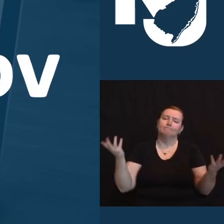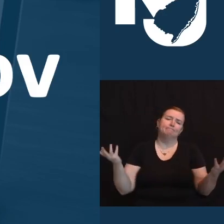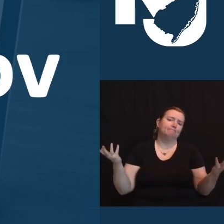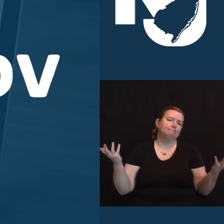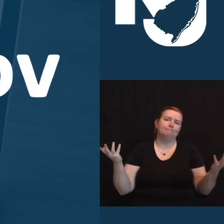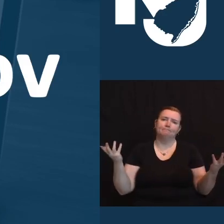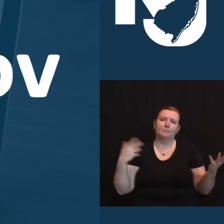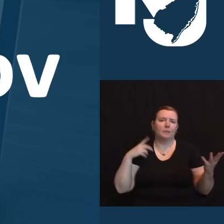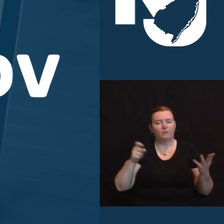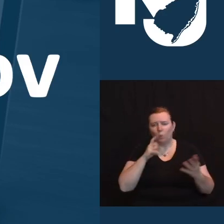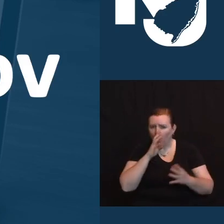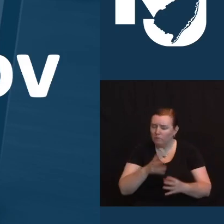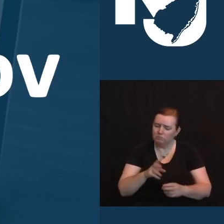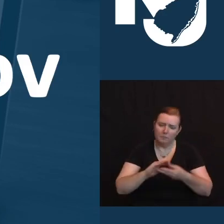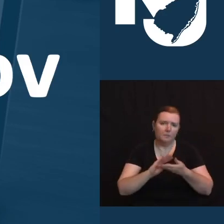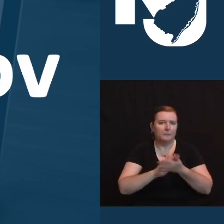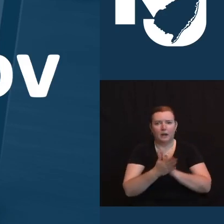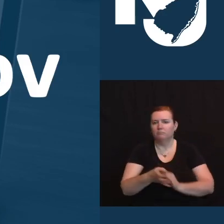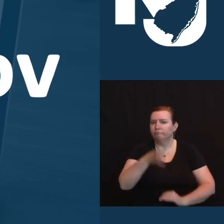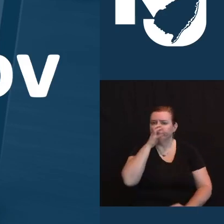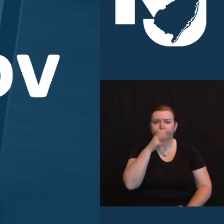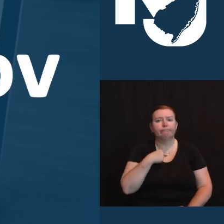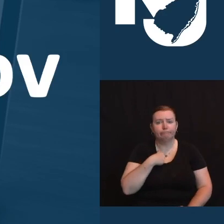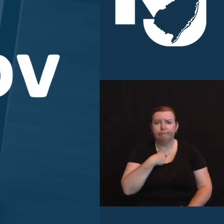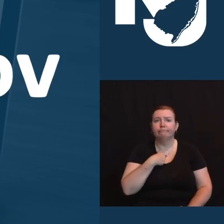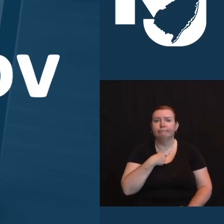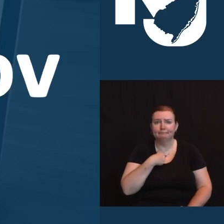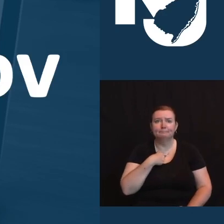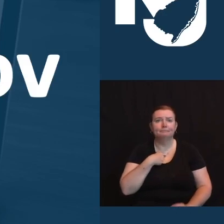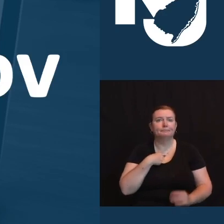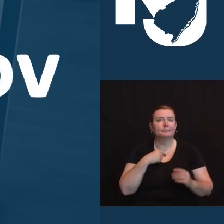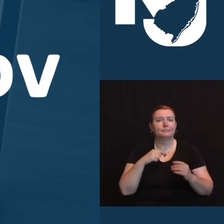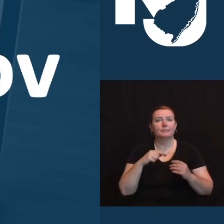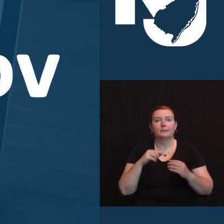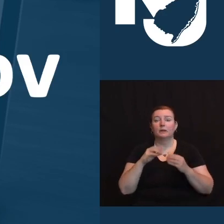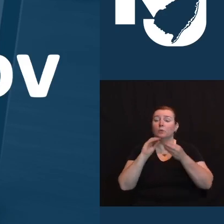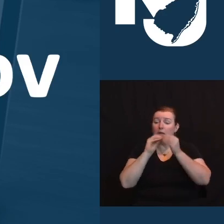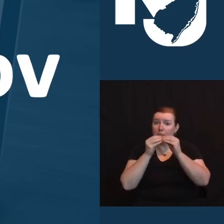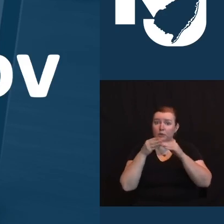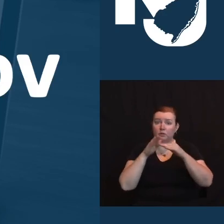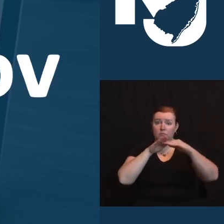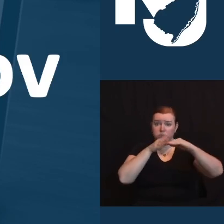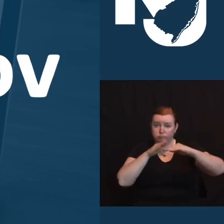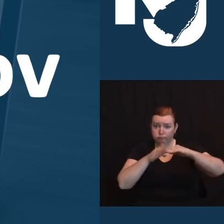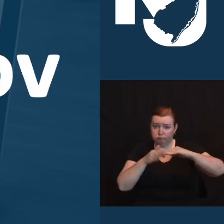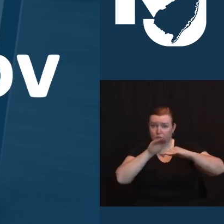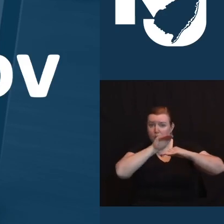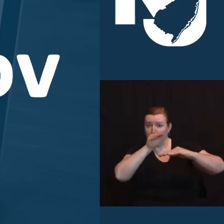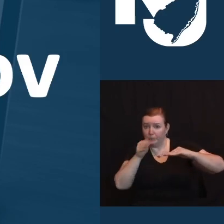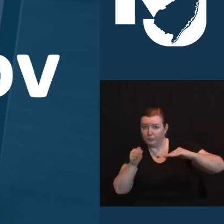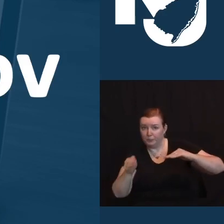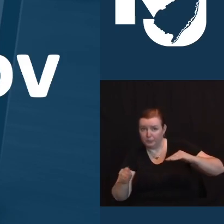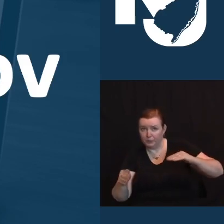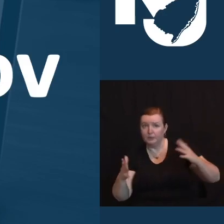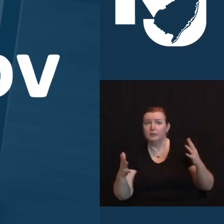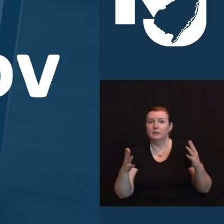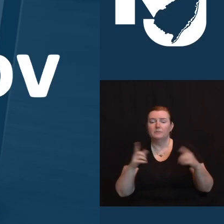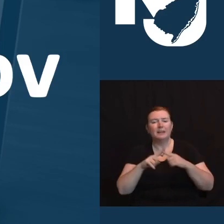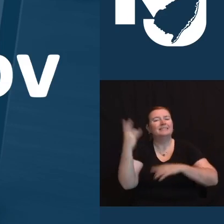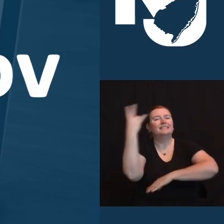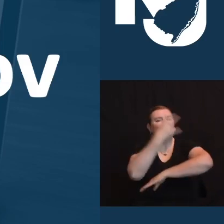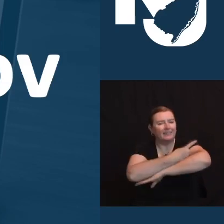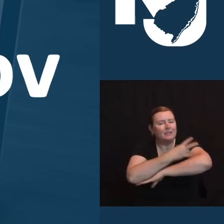again. Until we begin to see the numbers of cases decrease, not just for a day or two, but over at least a 7-day trend,